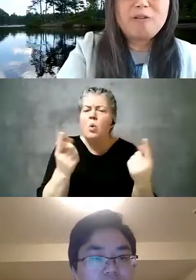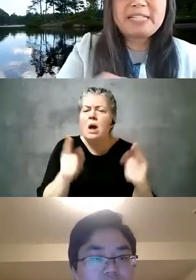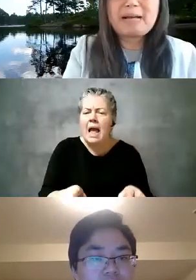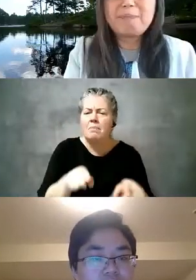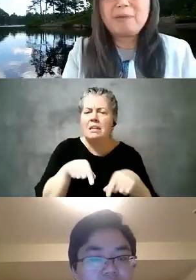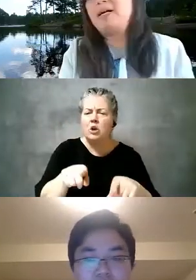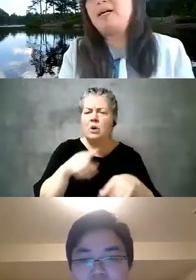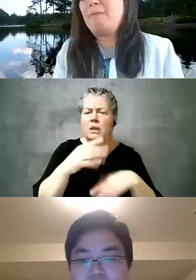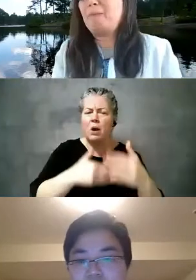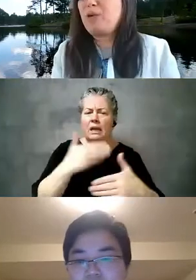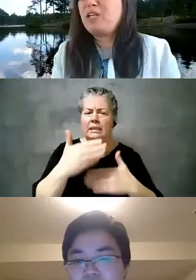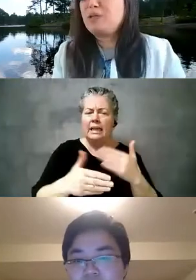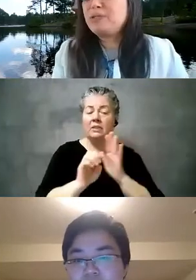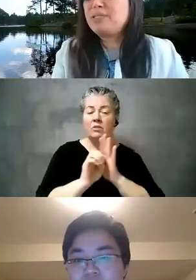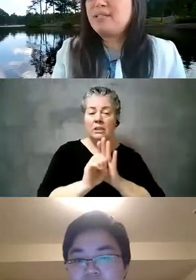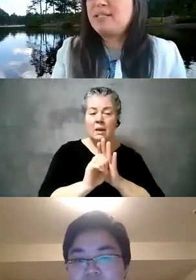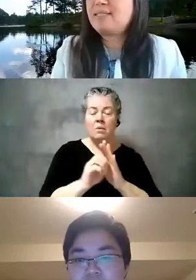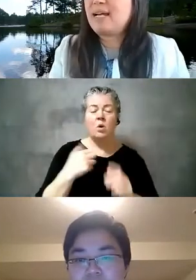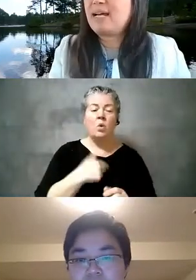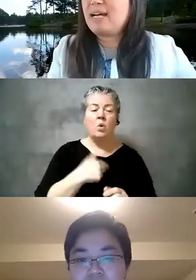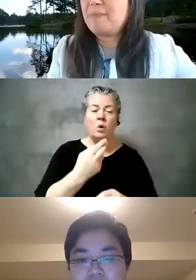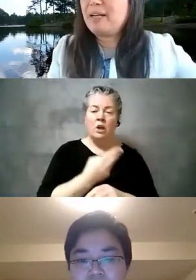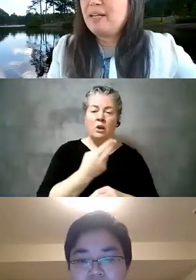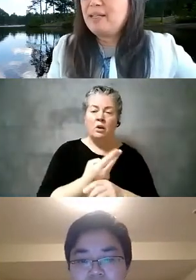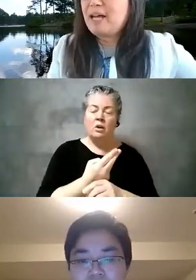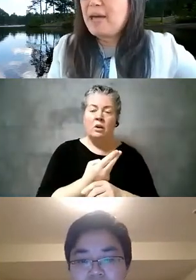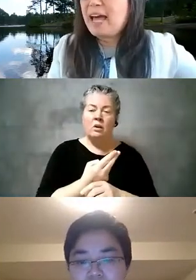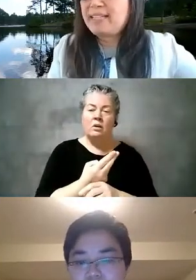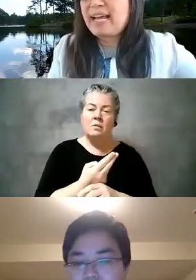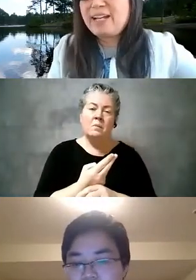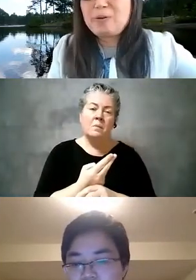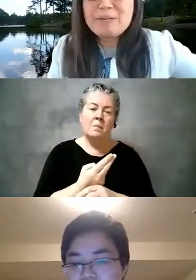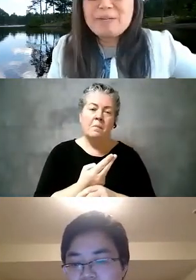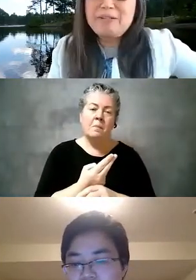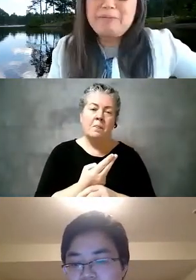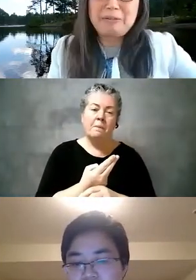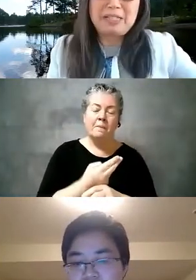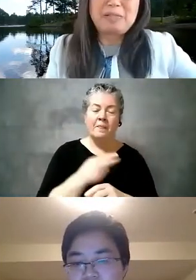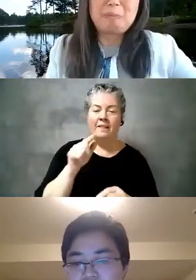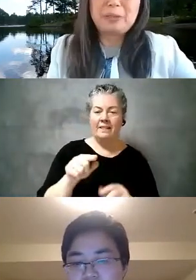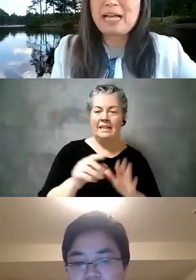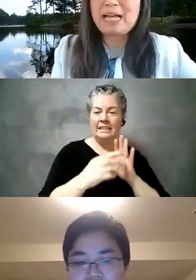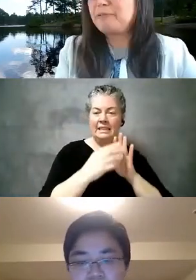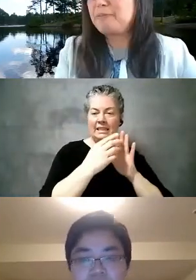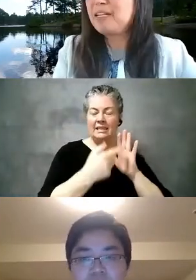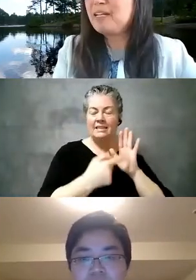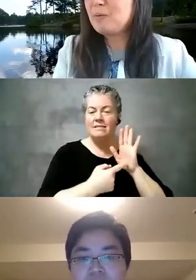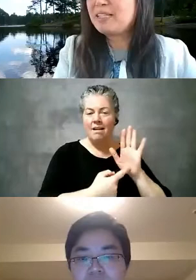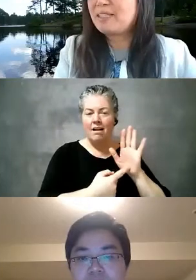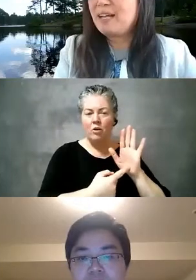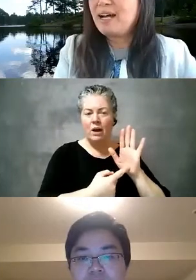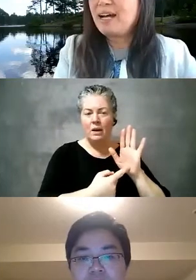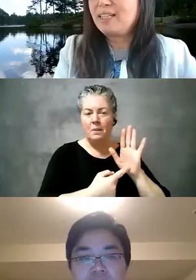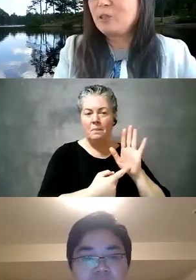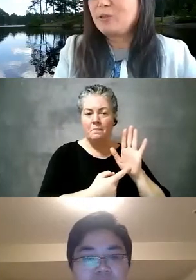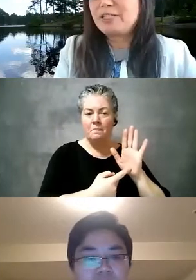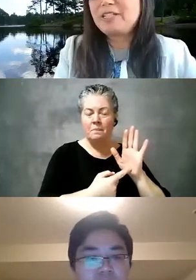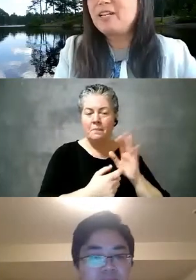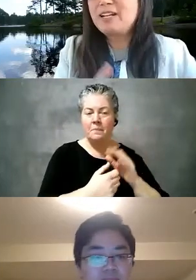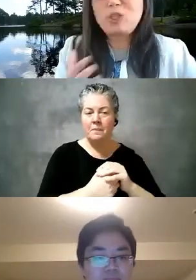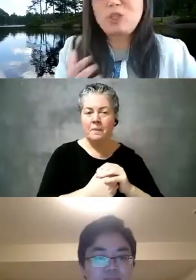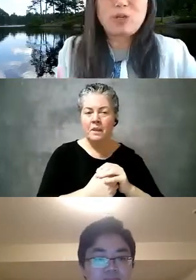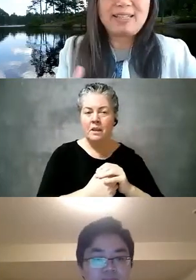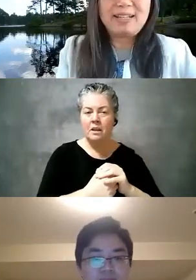So for example, we use this past diagram, everybody is perhaps familiar with, to